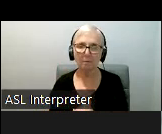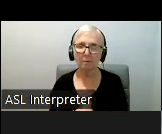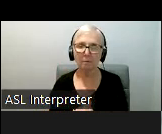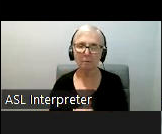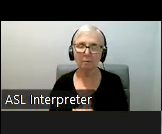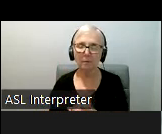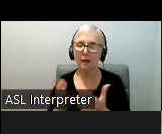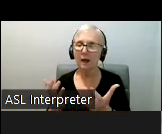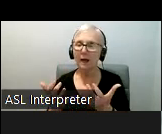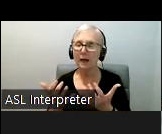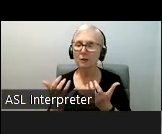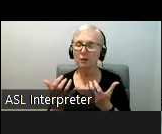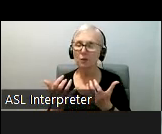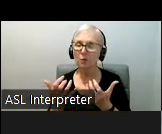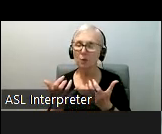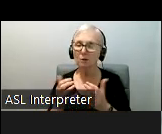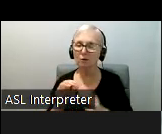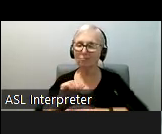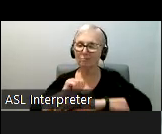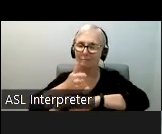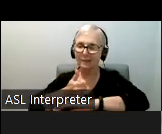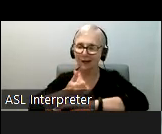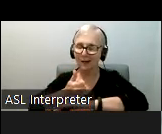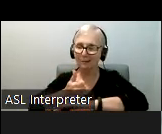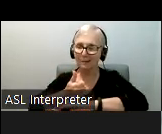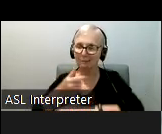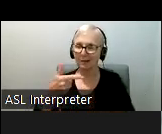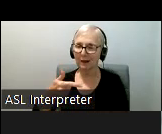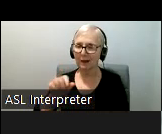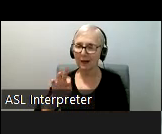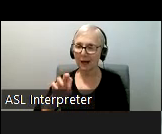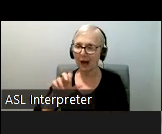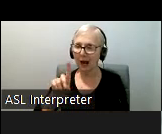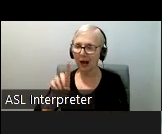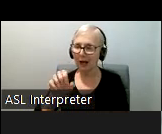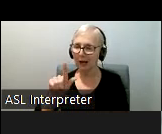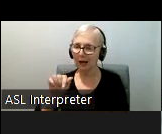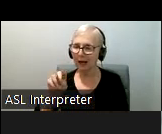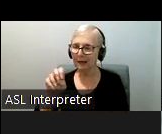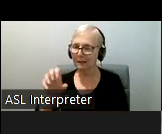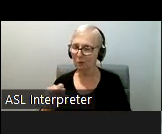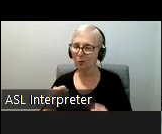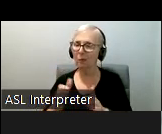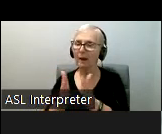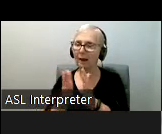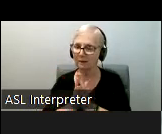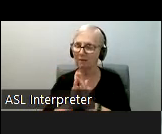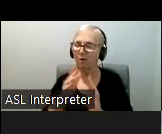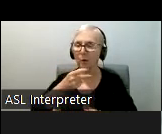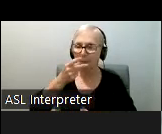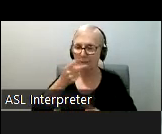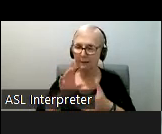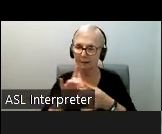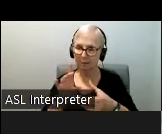I just want to put in some guidelines here when it comes to asking public comment and stuff like that, that we